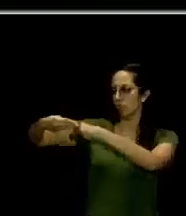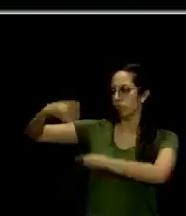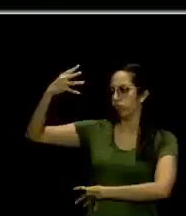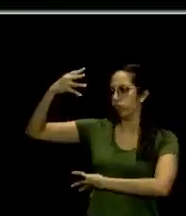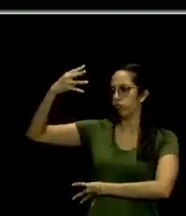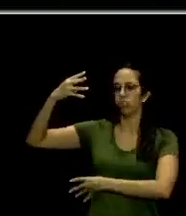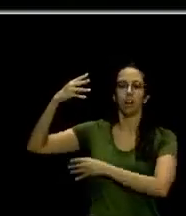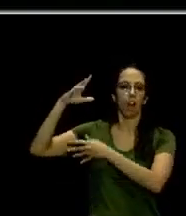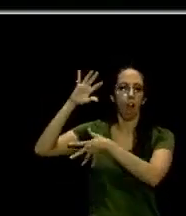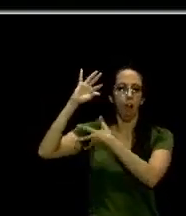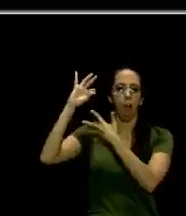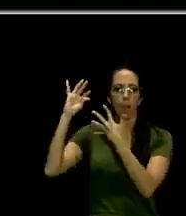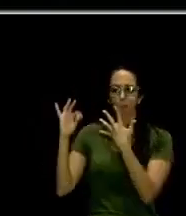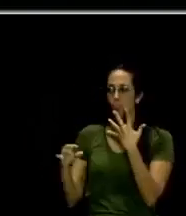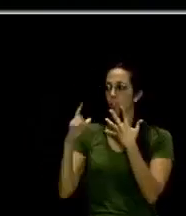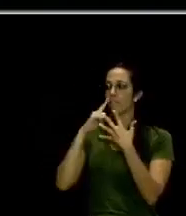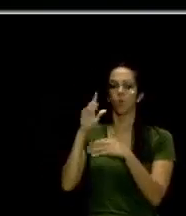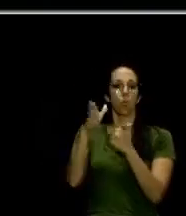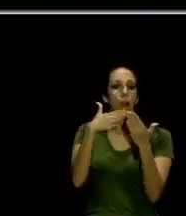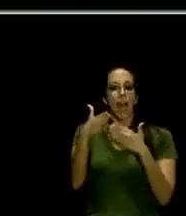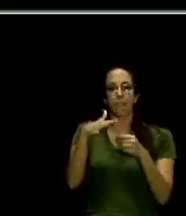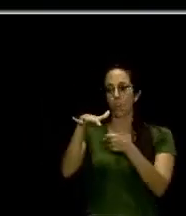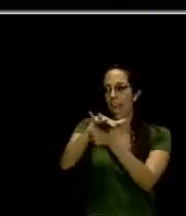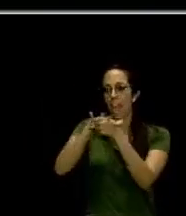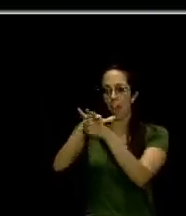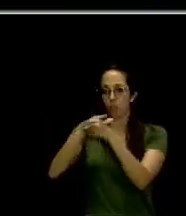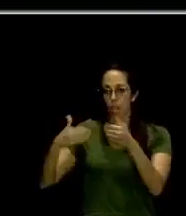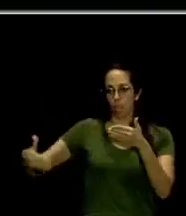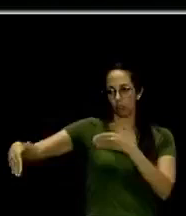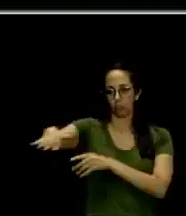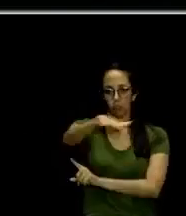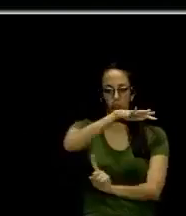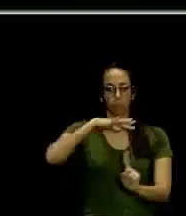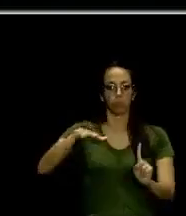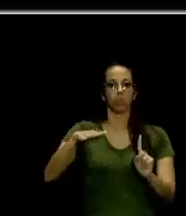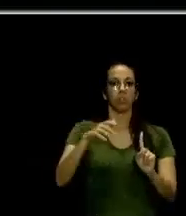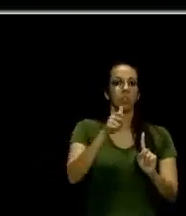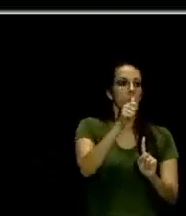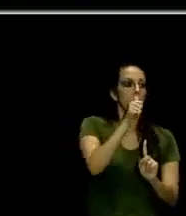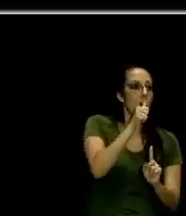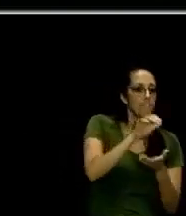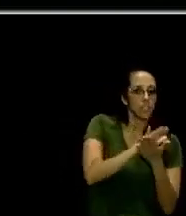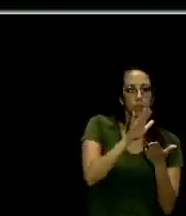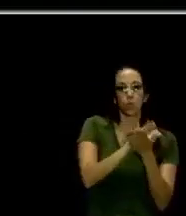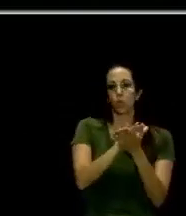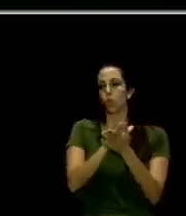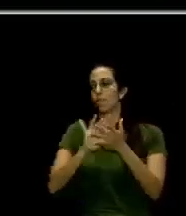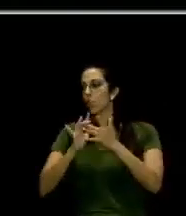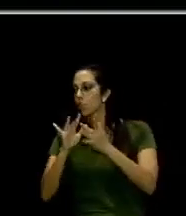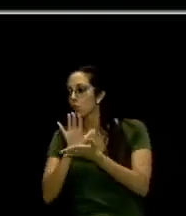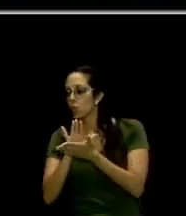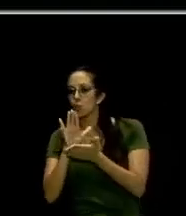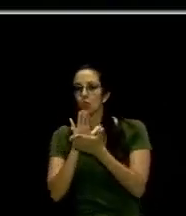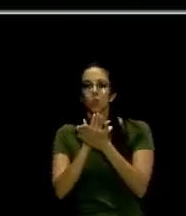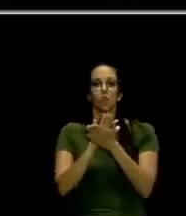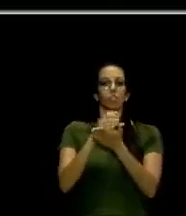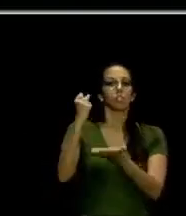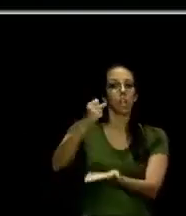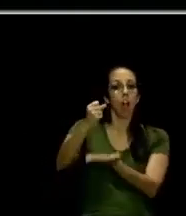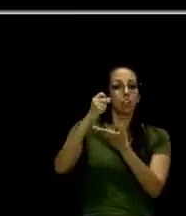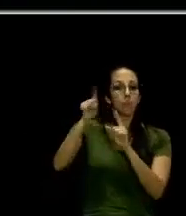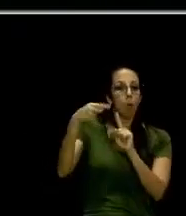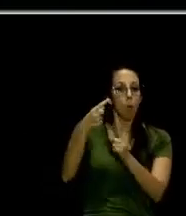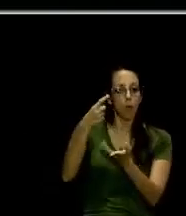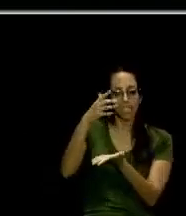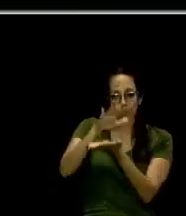whatever radius you set. You can search by public school, private school, virtual school, scholarship school. You can look for early